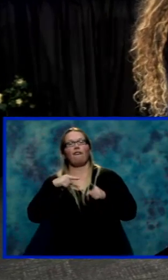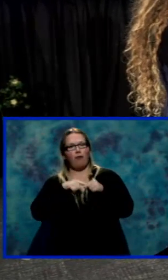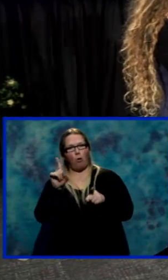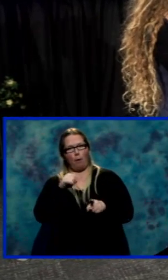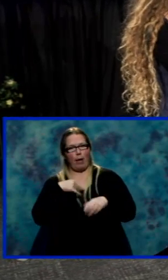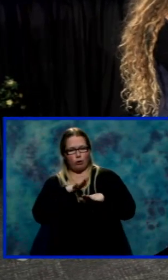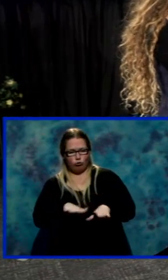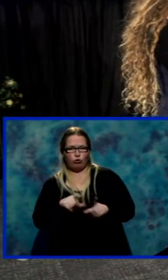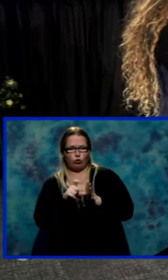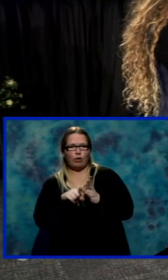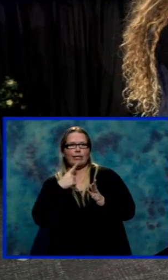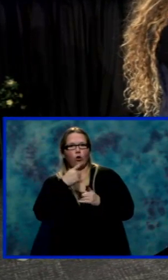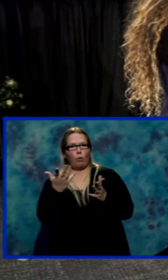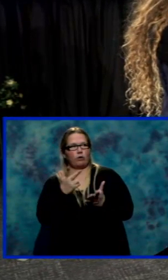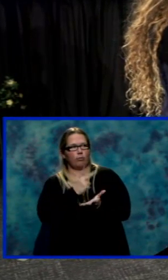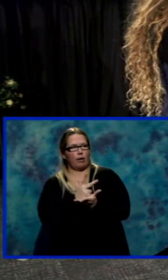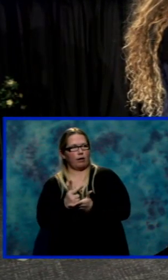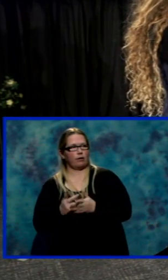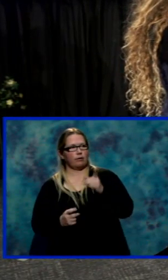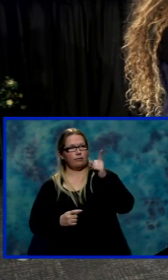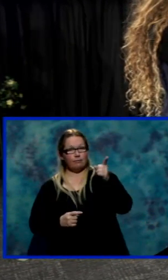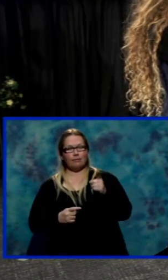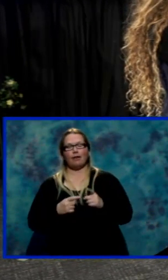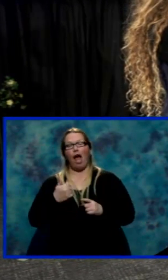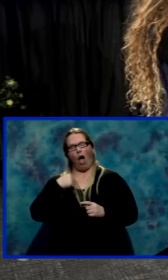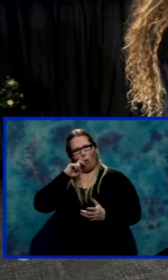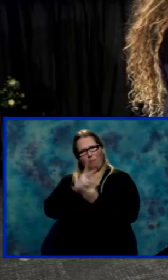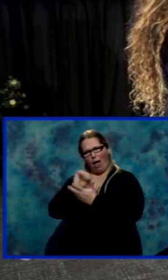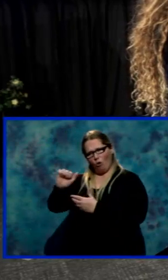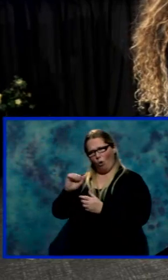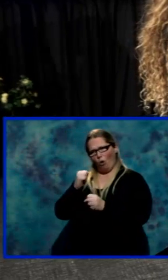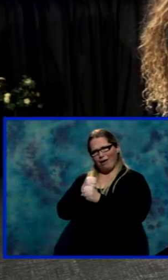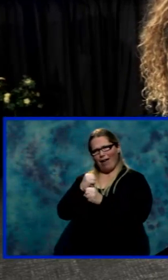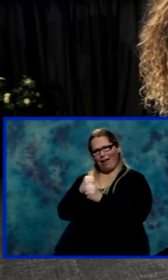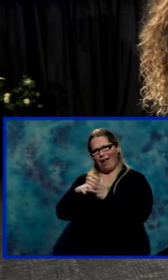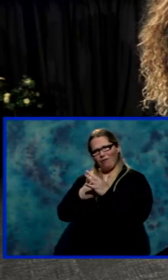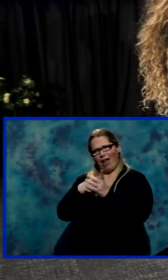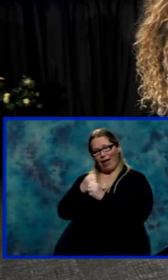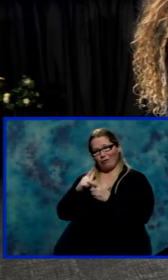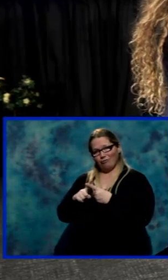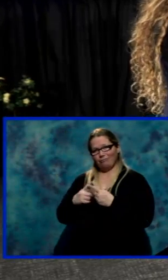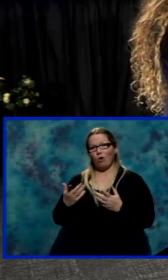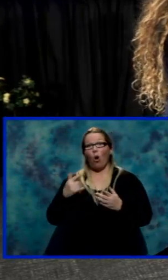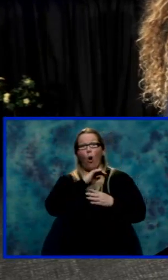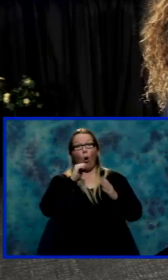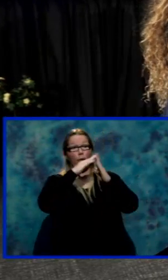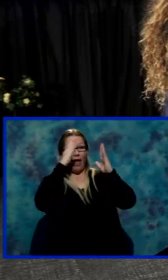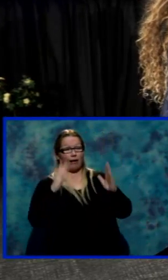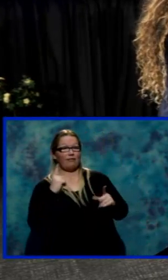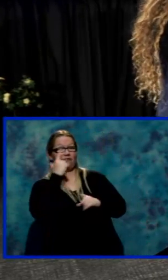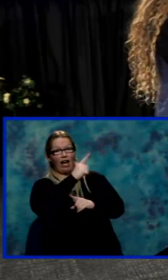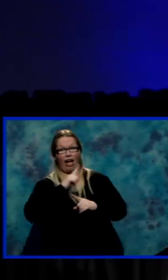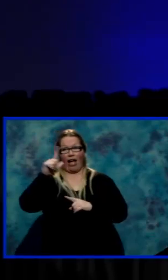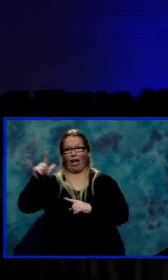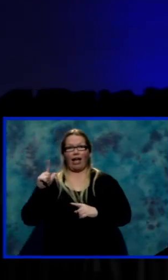do, where to park your car. I was going to park in your garage. Oh, no. All the houses are barred, okay?